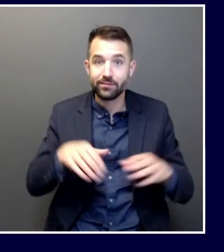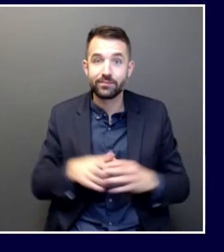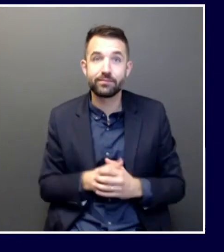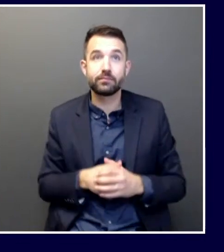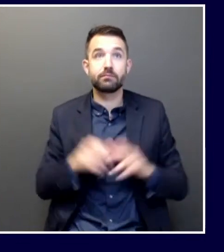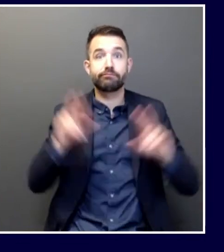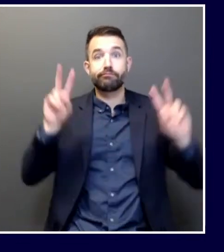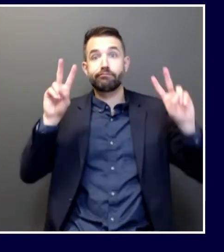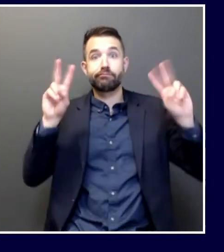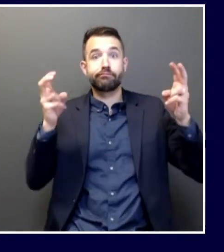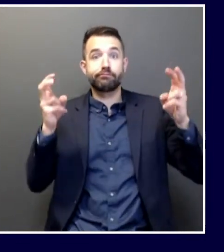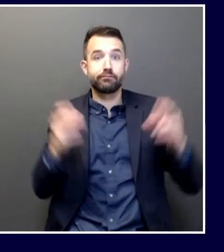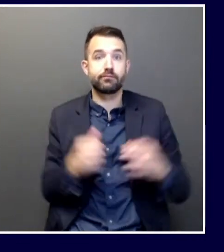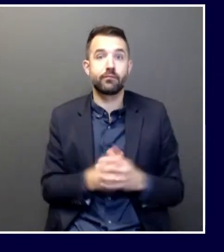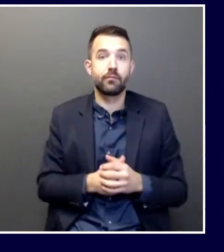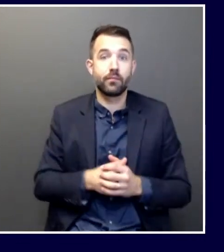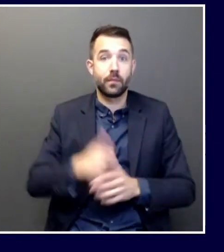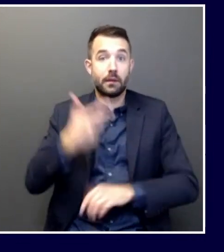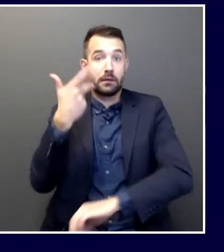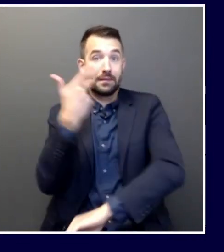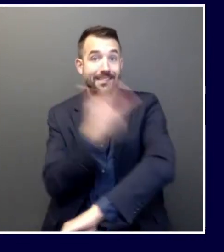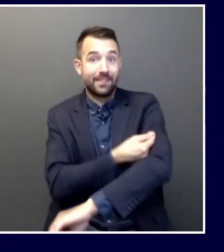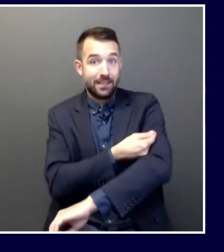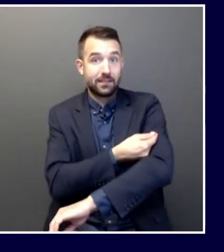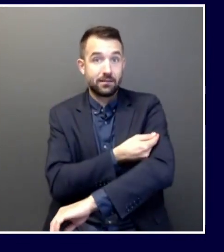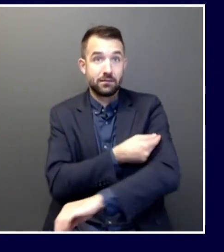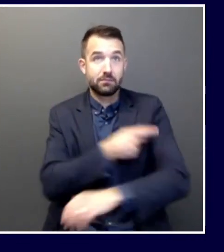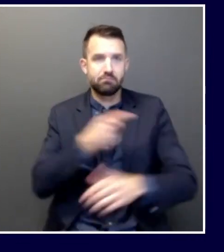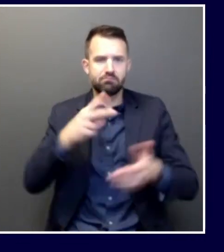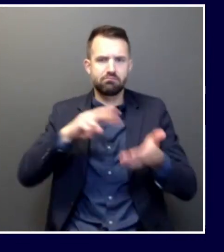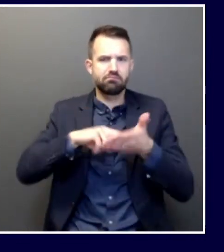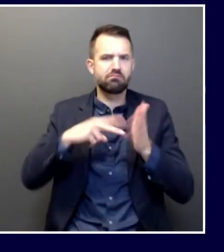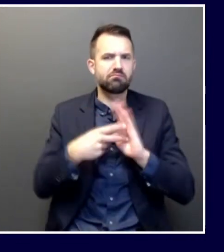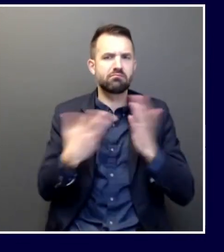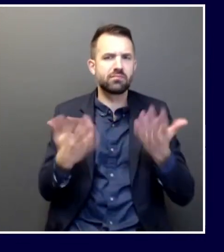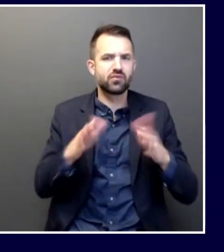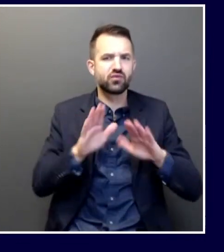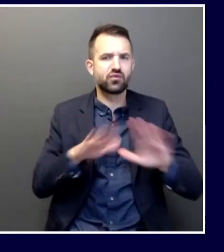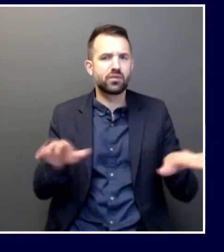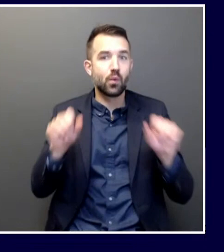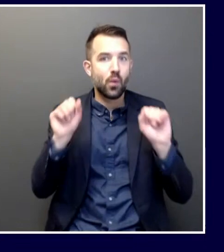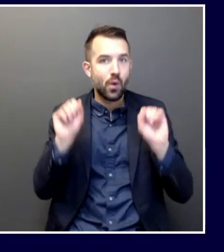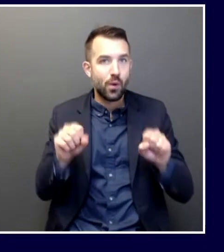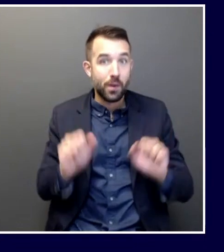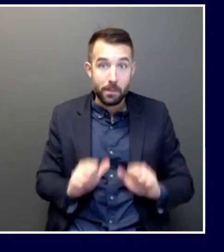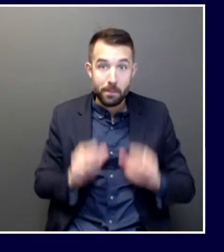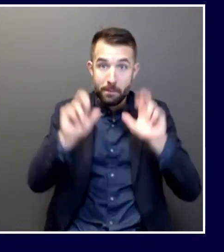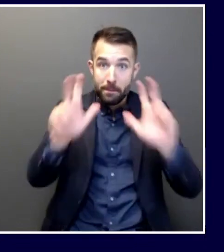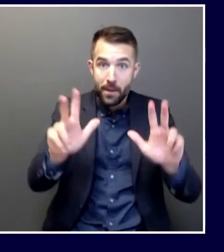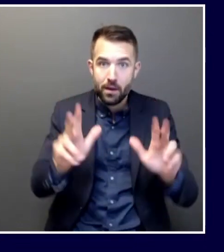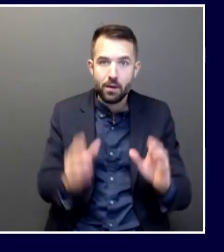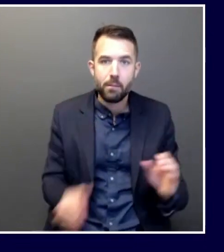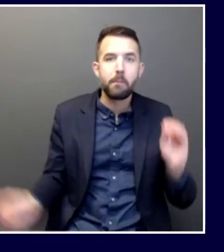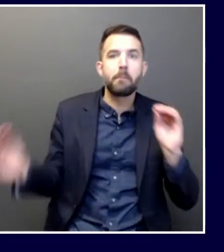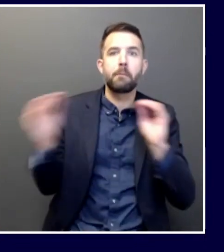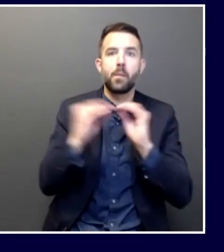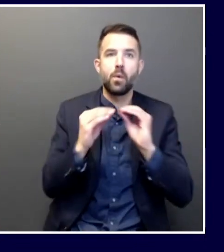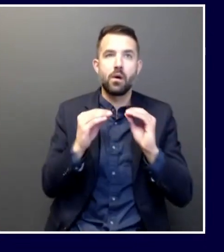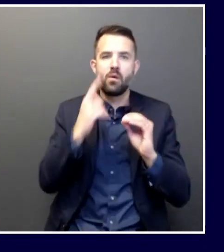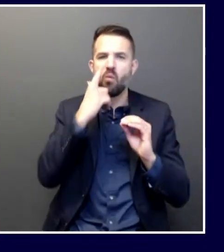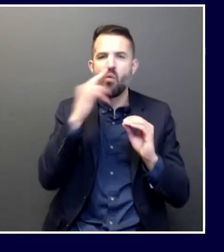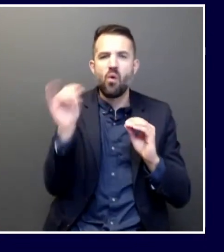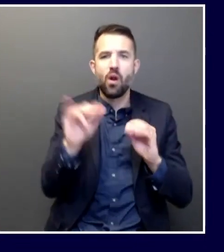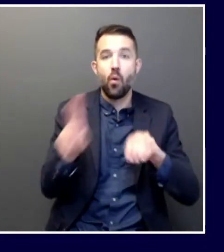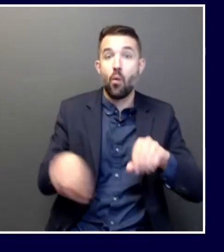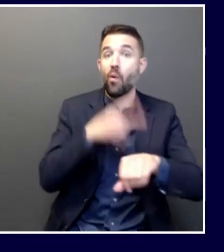opportunity for children to return to a more normal daily life. Here in Maine, we are